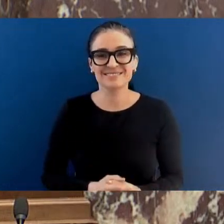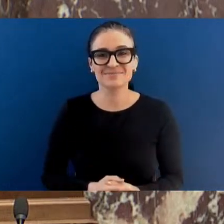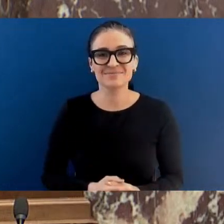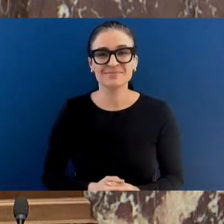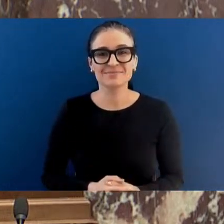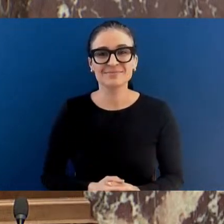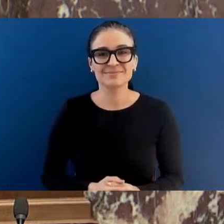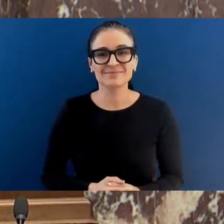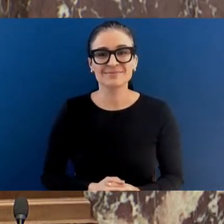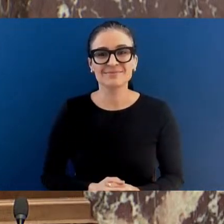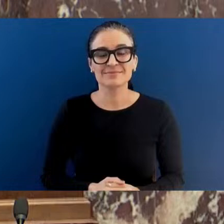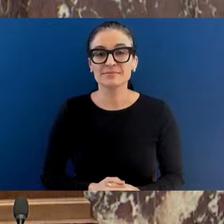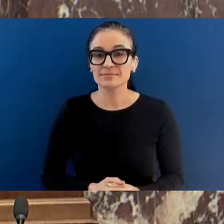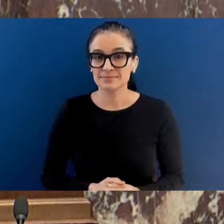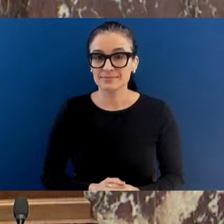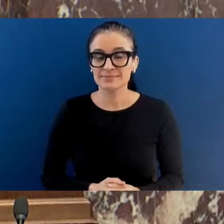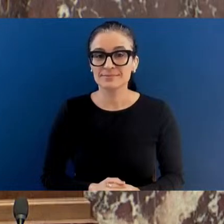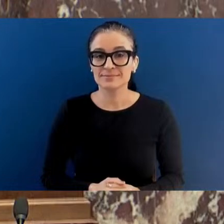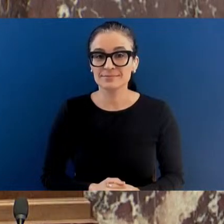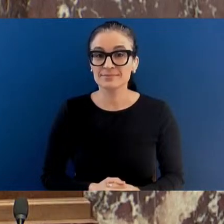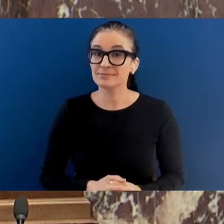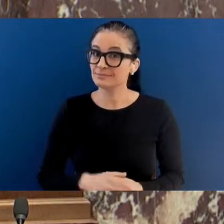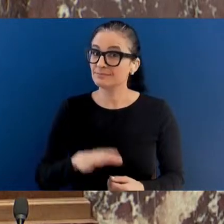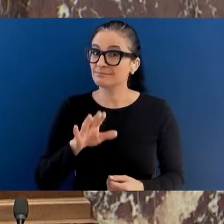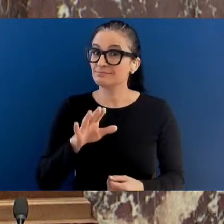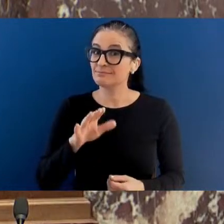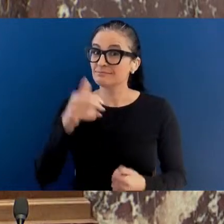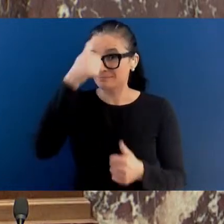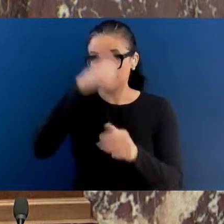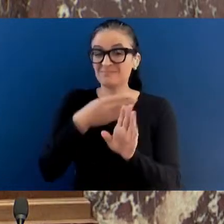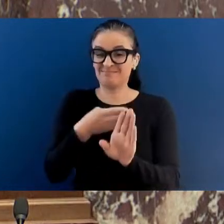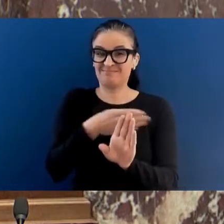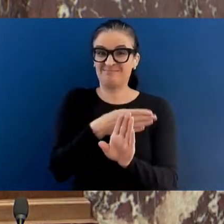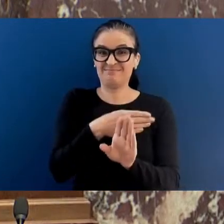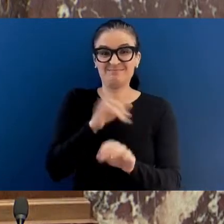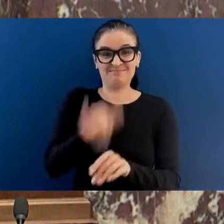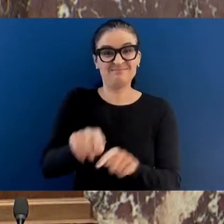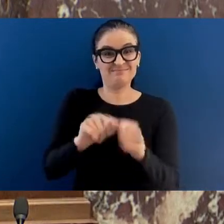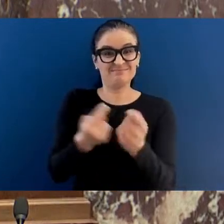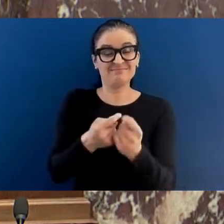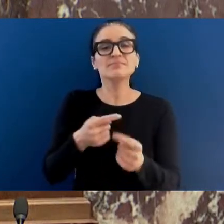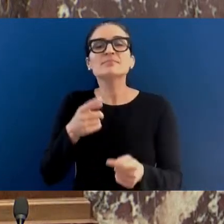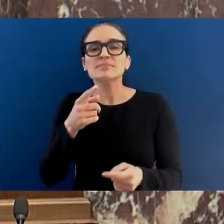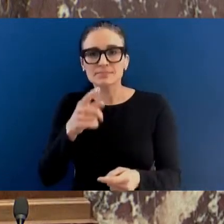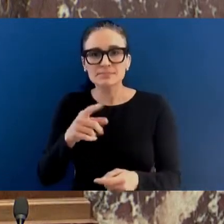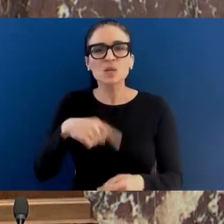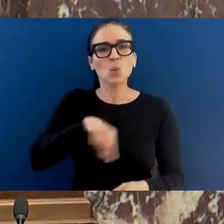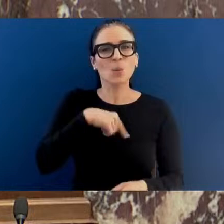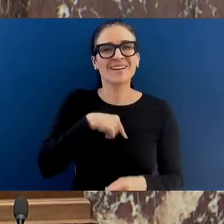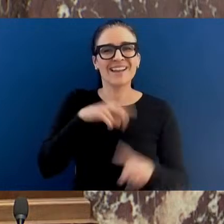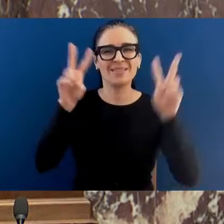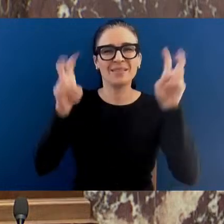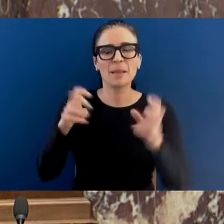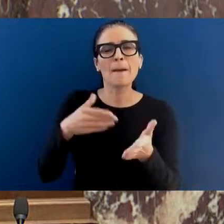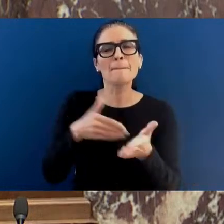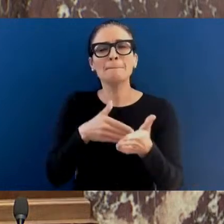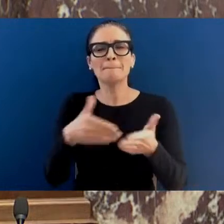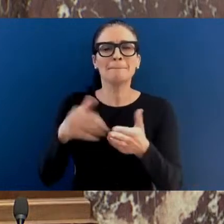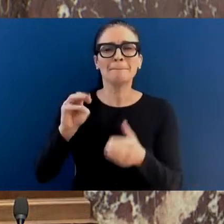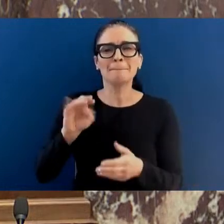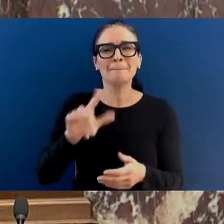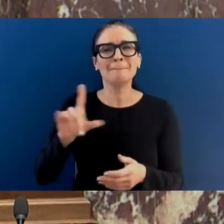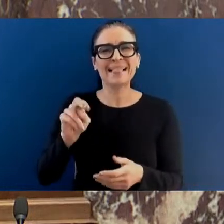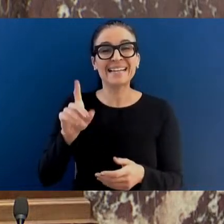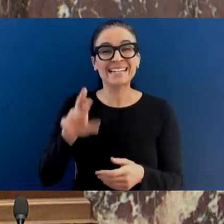their predecessors, the Quesnel Millionaires, whose legacy on the ice from 1975 to 2011 paved the way for